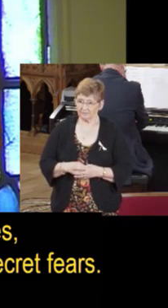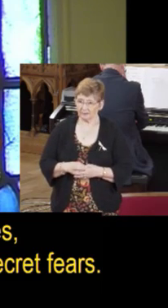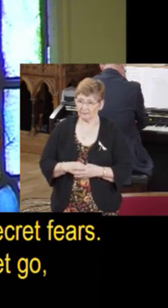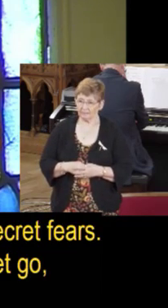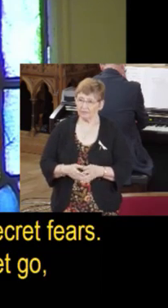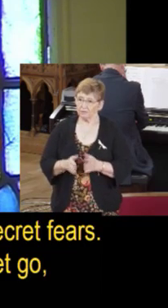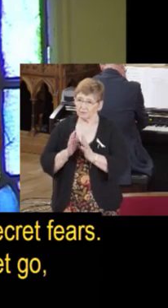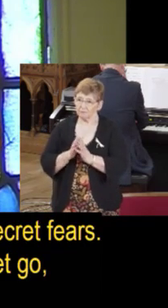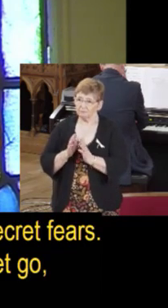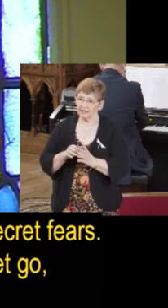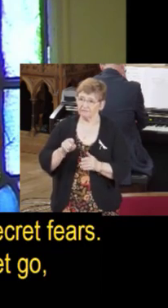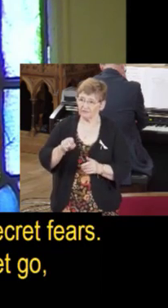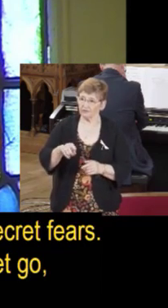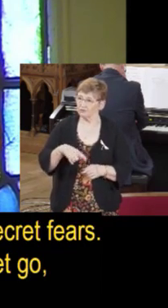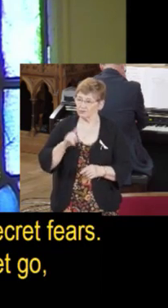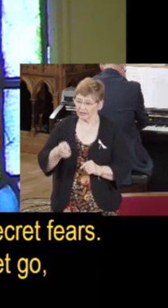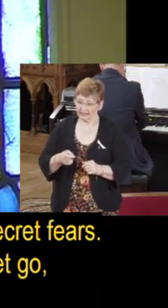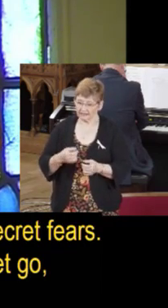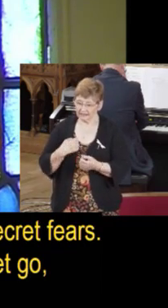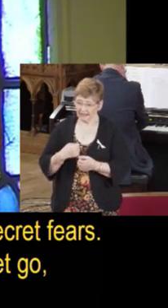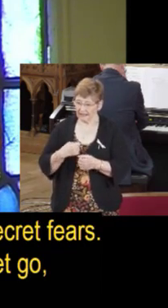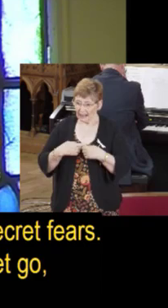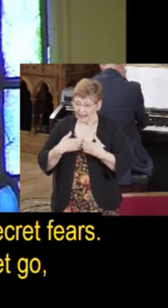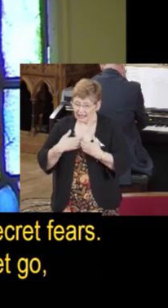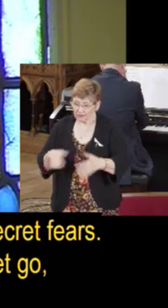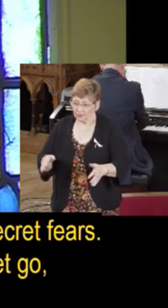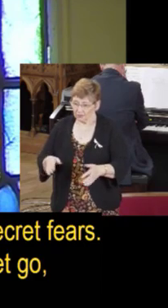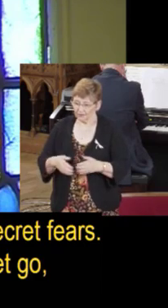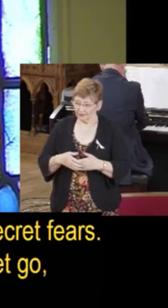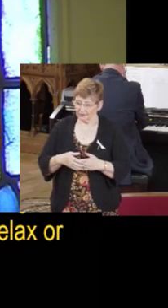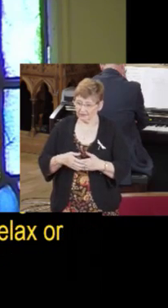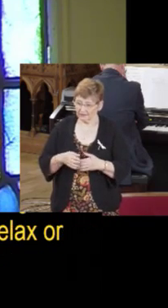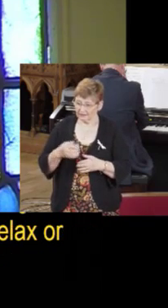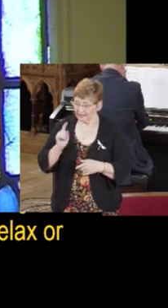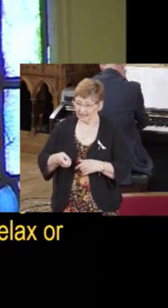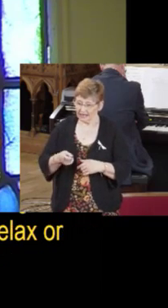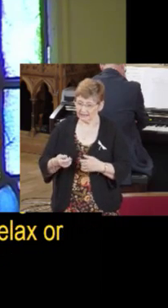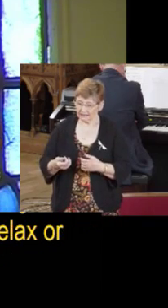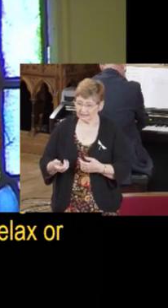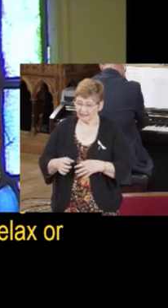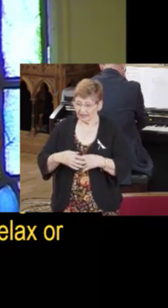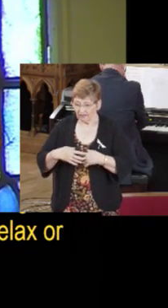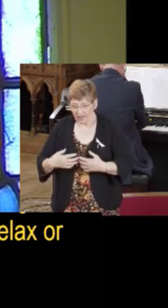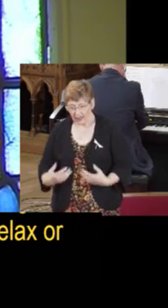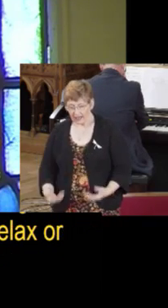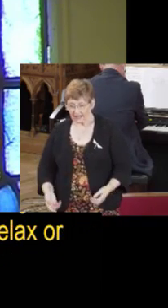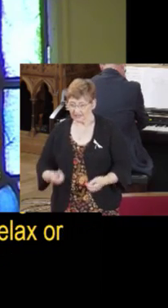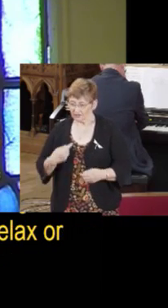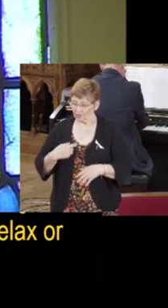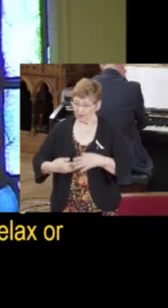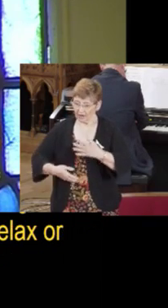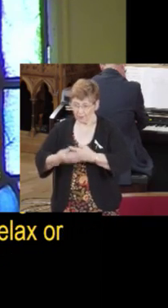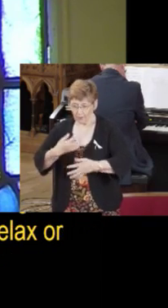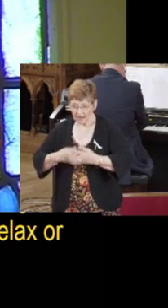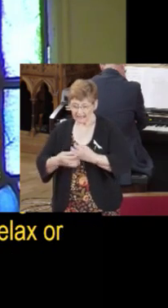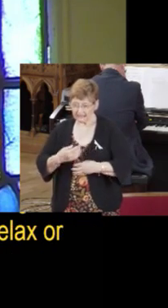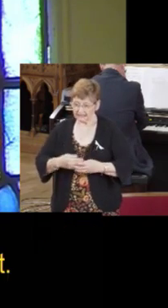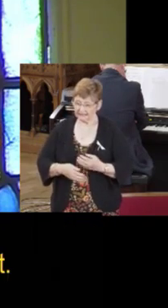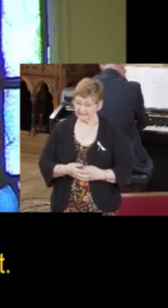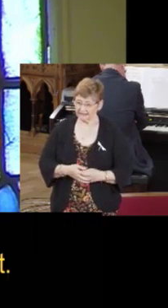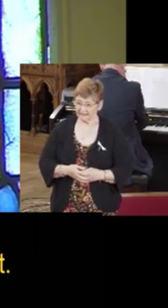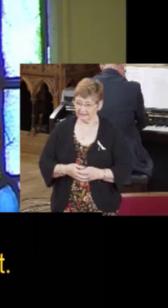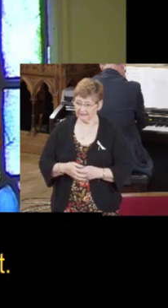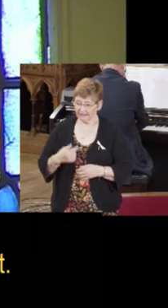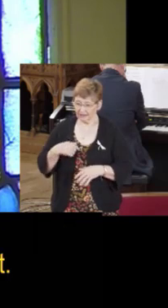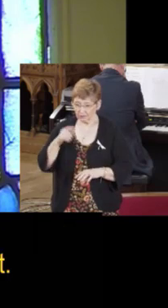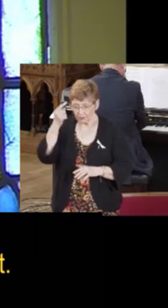We pray for those who cannot let go, those who find it impossible to relax or unwind, always fretting